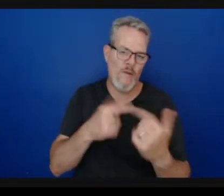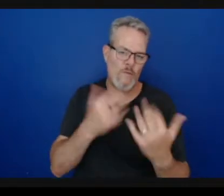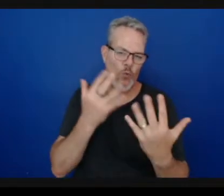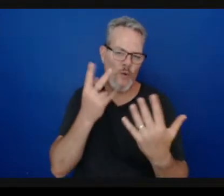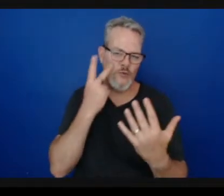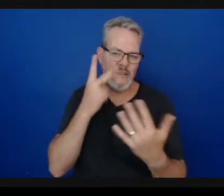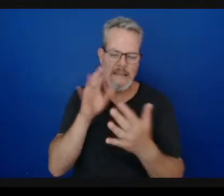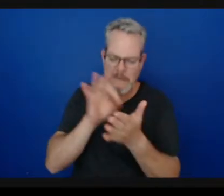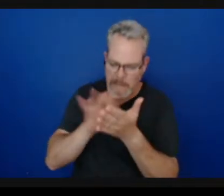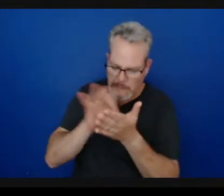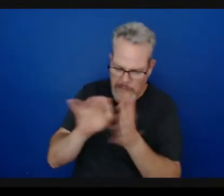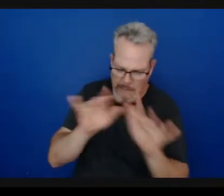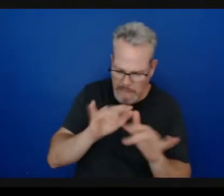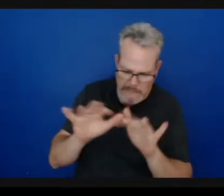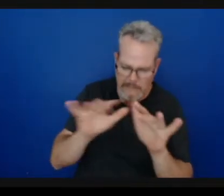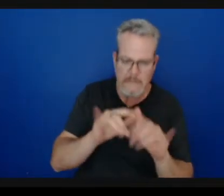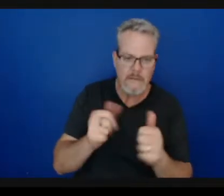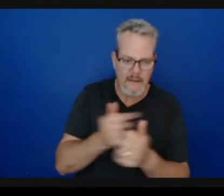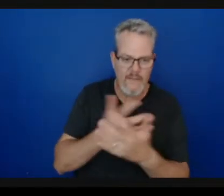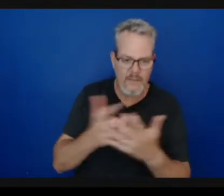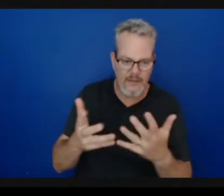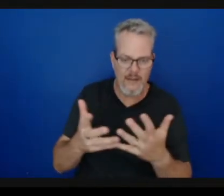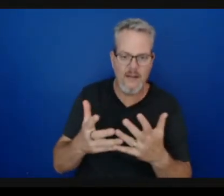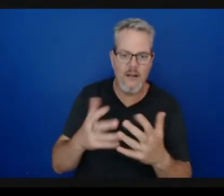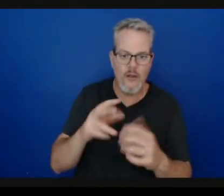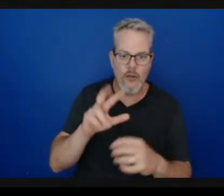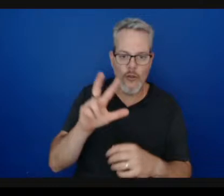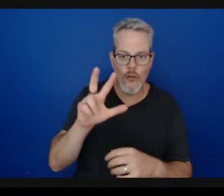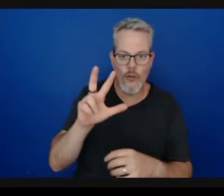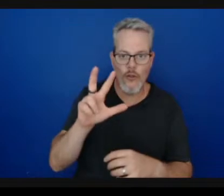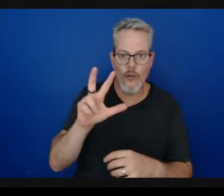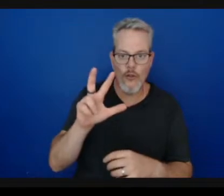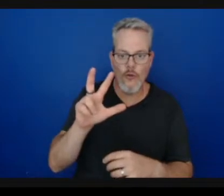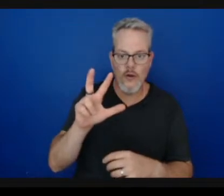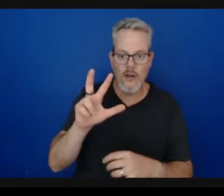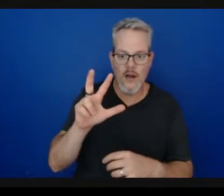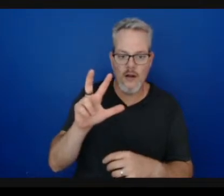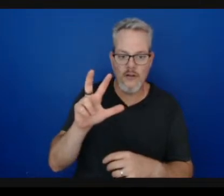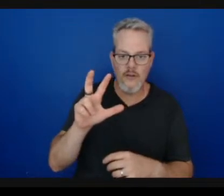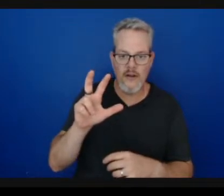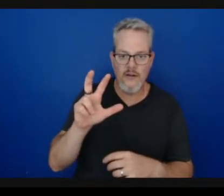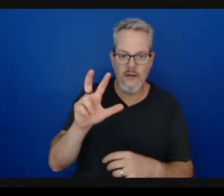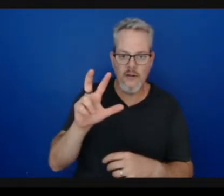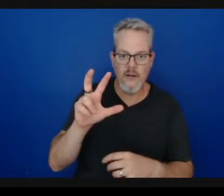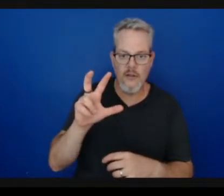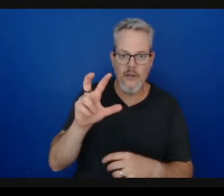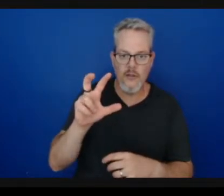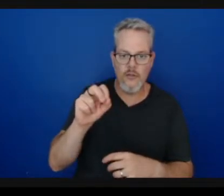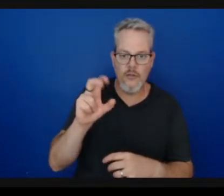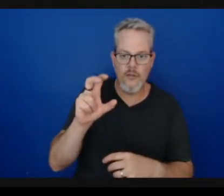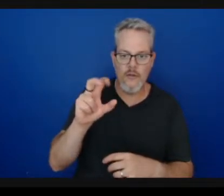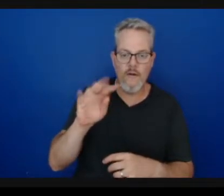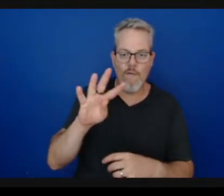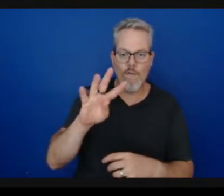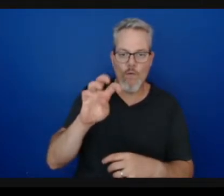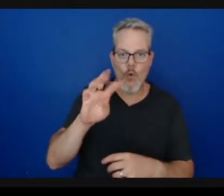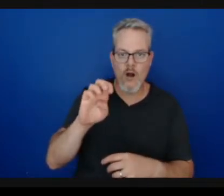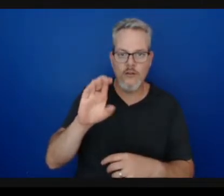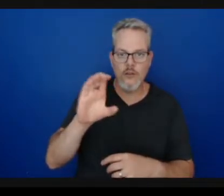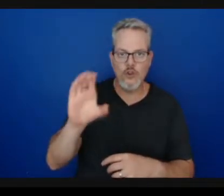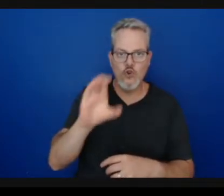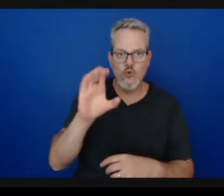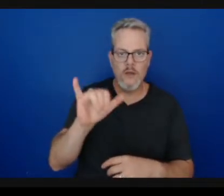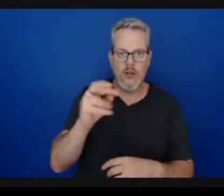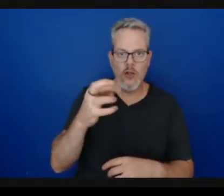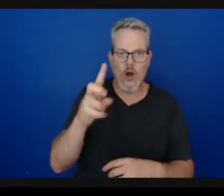that, but that's what they wrote in the report. 30 million cubic meters or 40 million cubic yards. Ballpark. Yeah. Yeah. Or